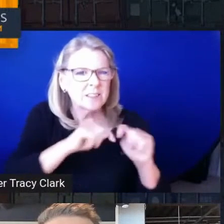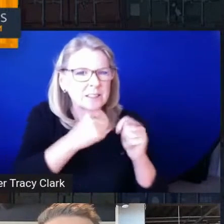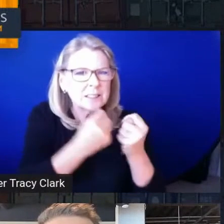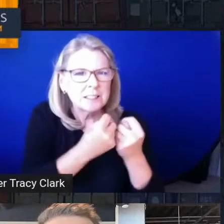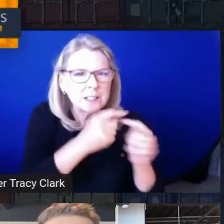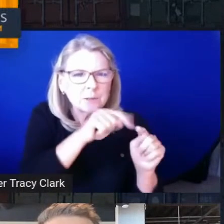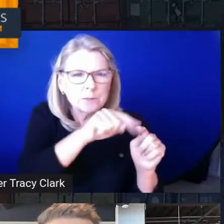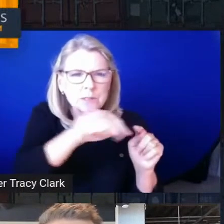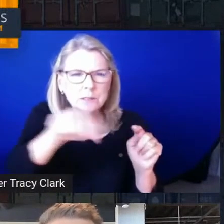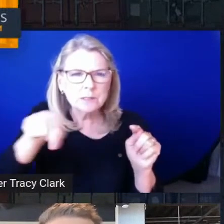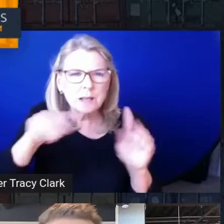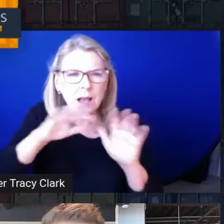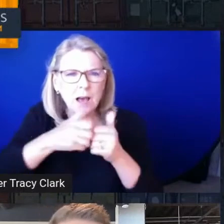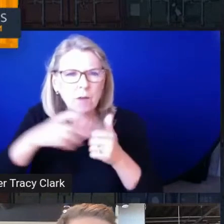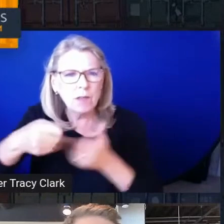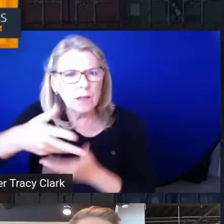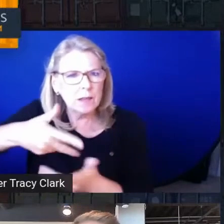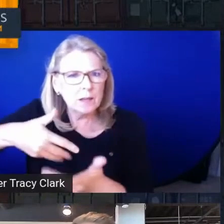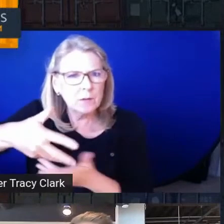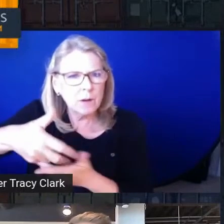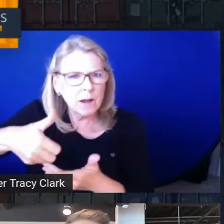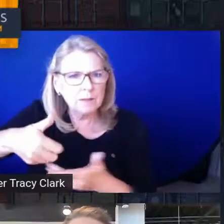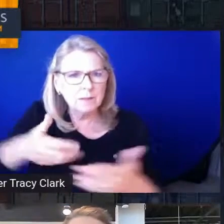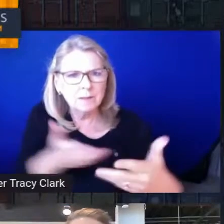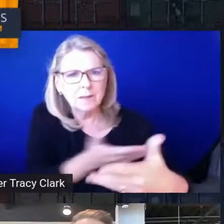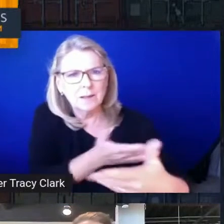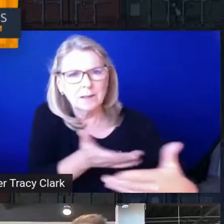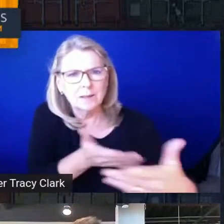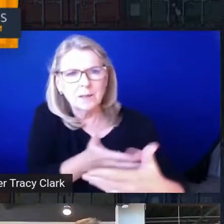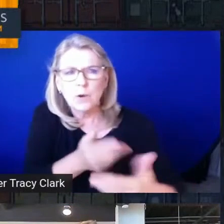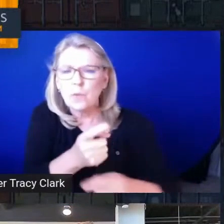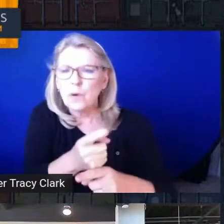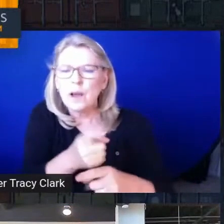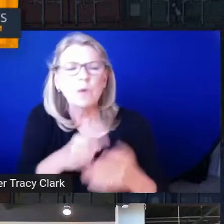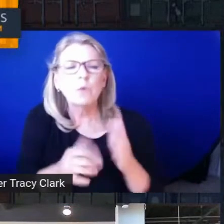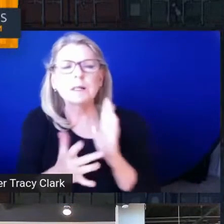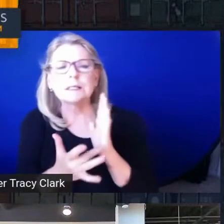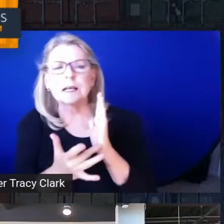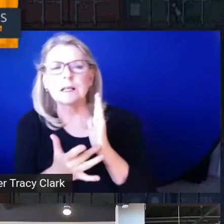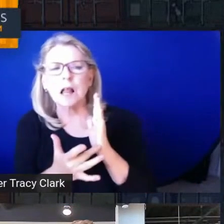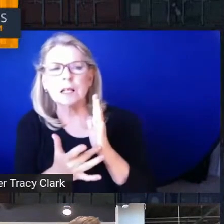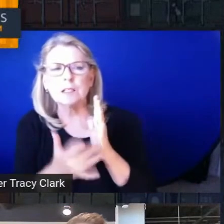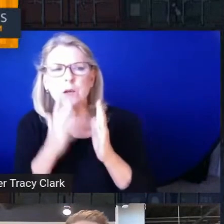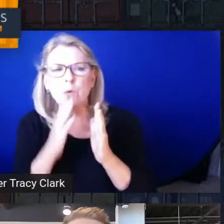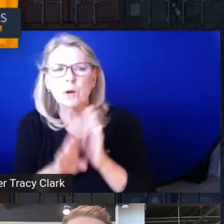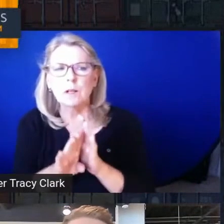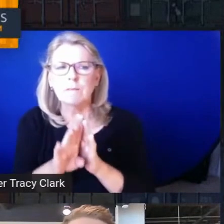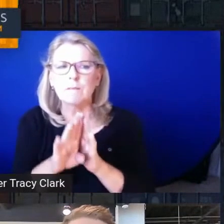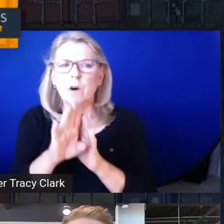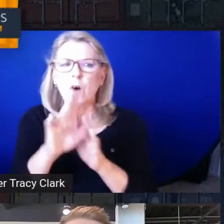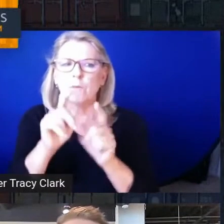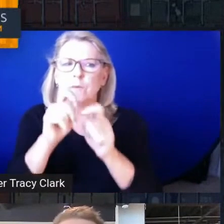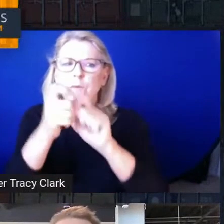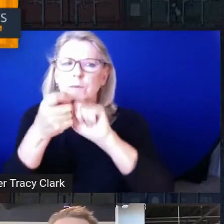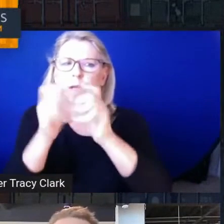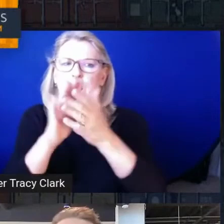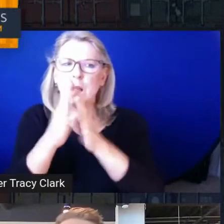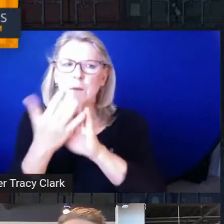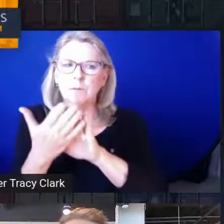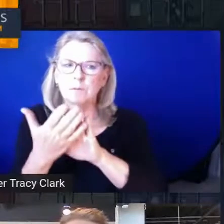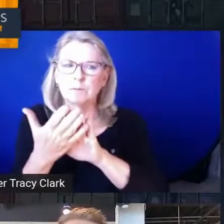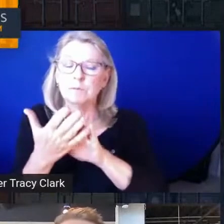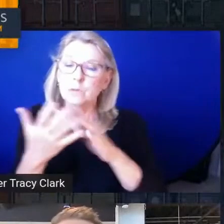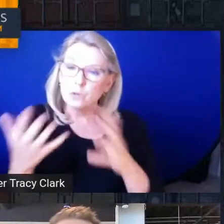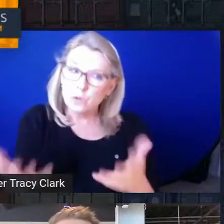to evolve into. So having a clear view of where you stand and